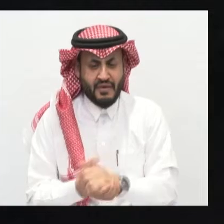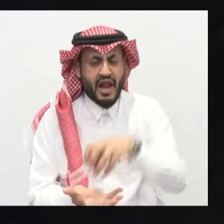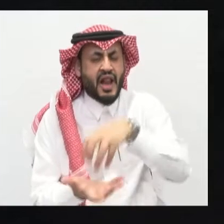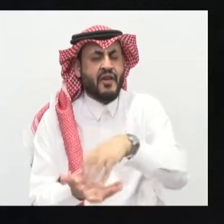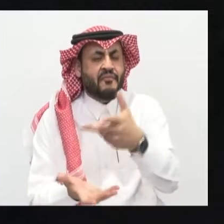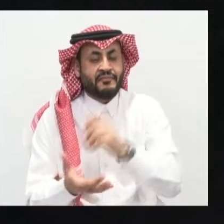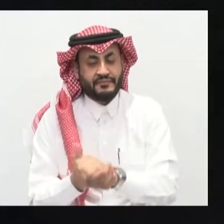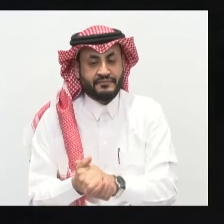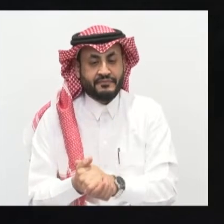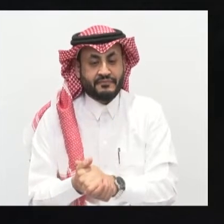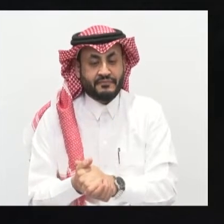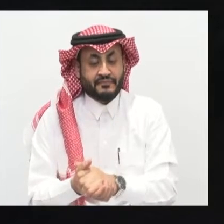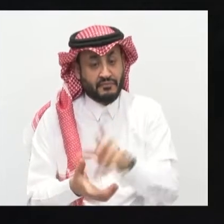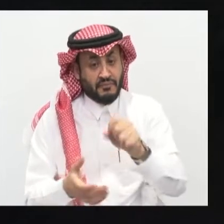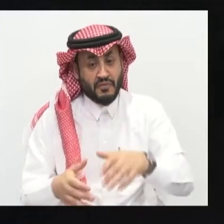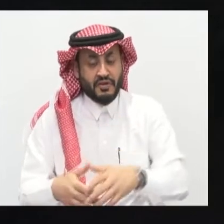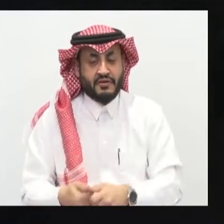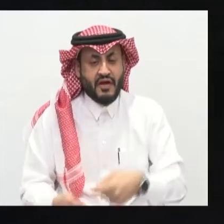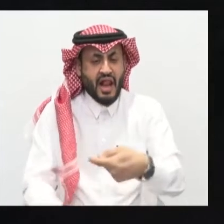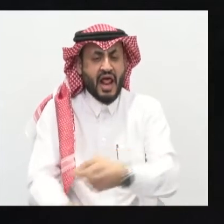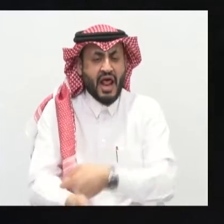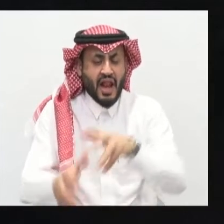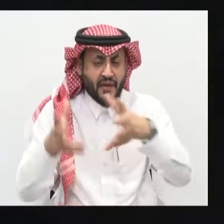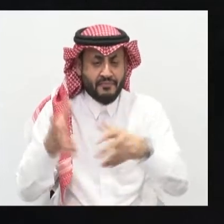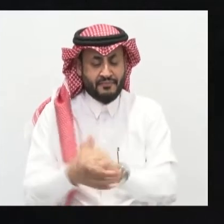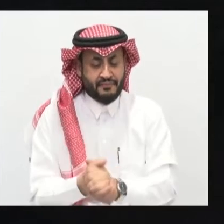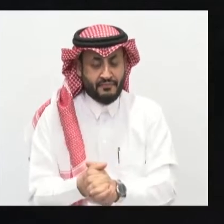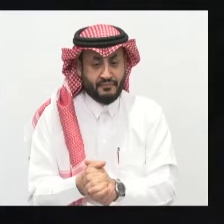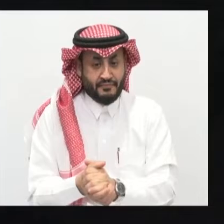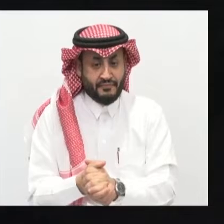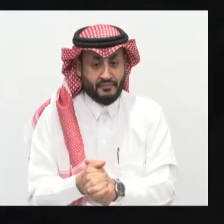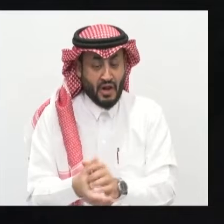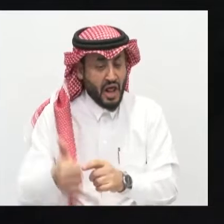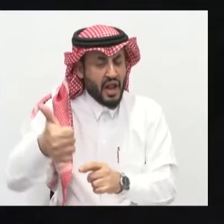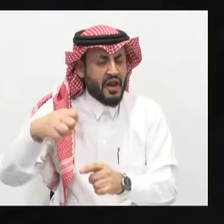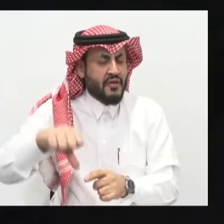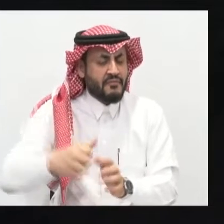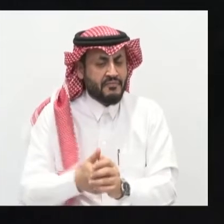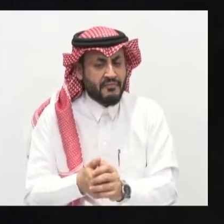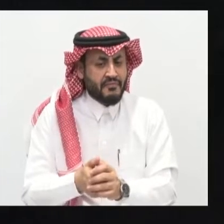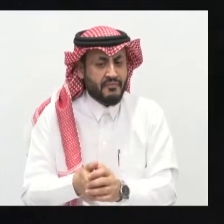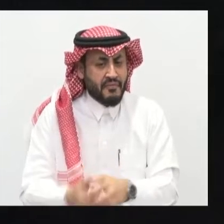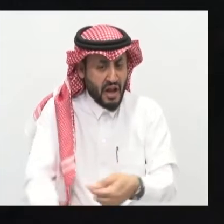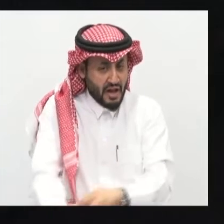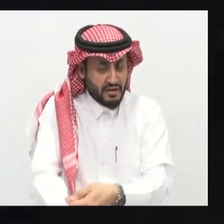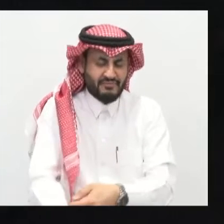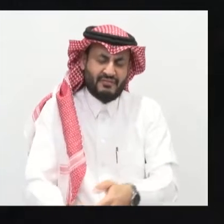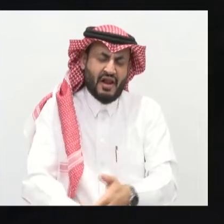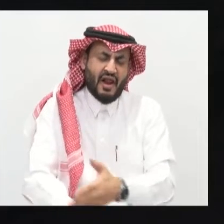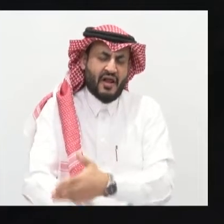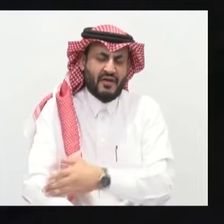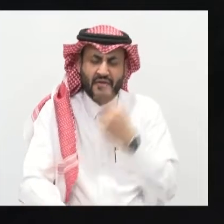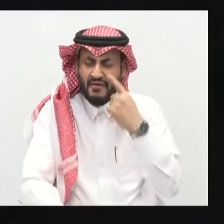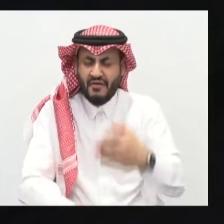him? In a hospital, right? Does he look well or does he look sick? He looks sick. And then to